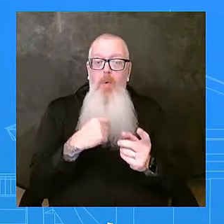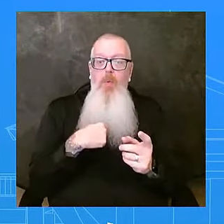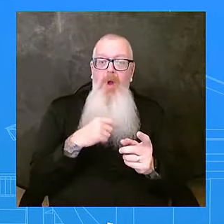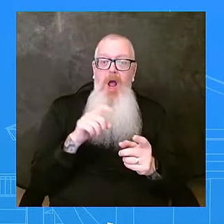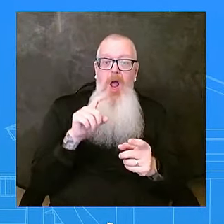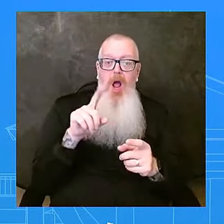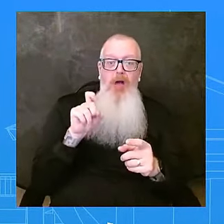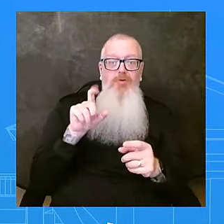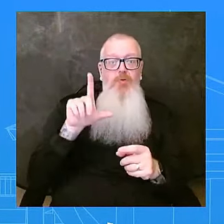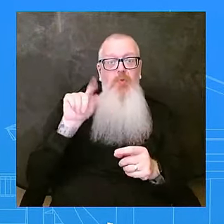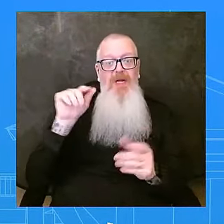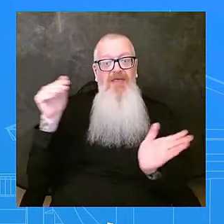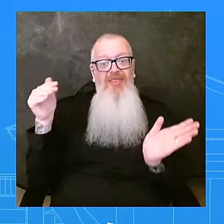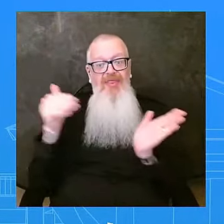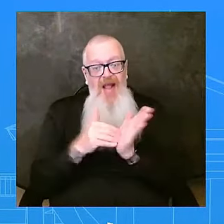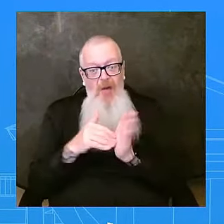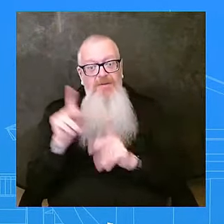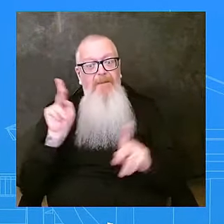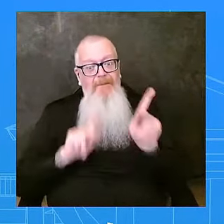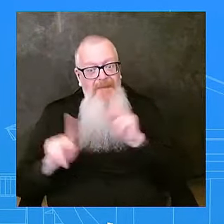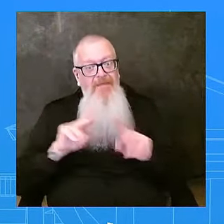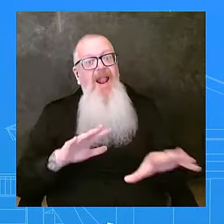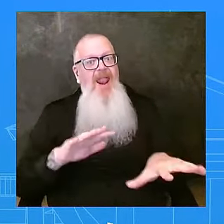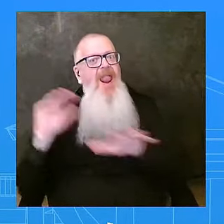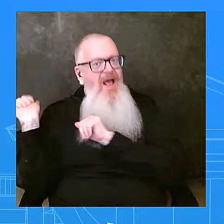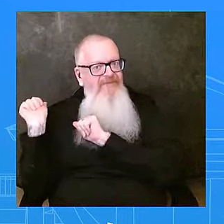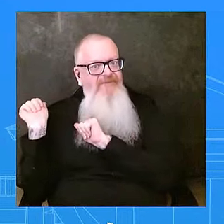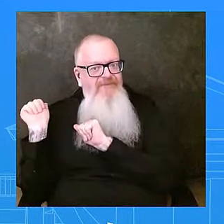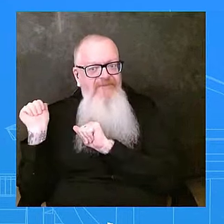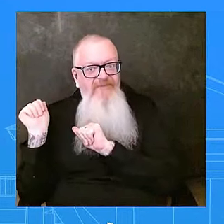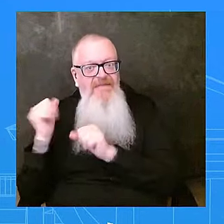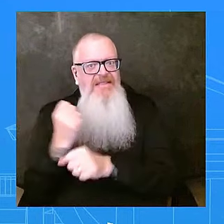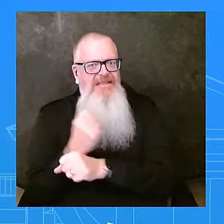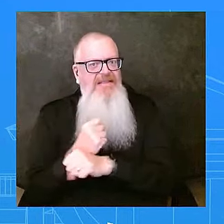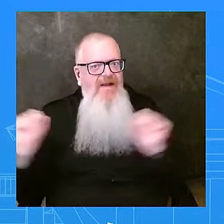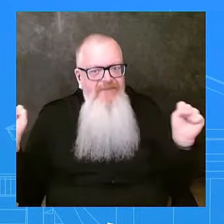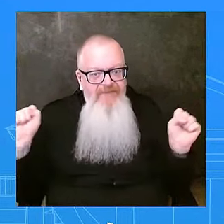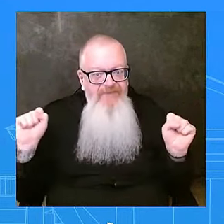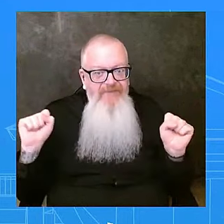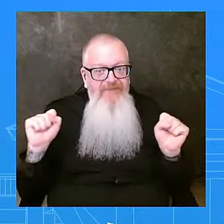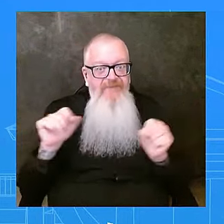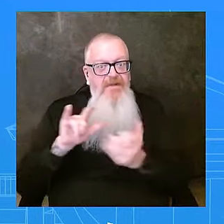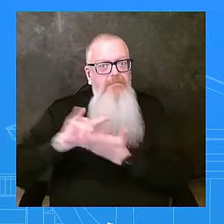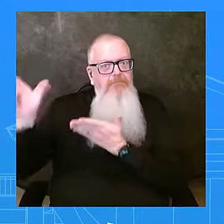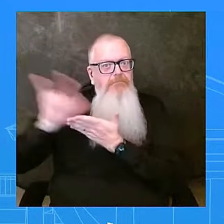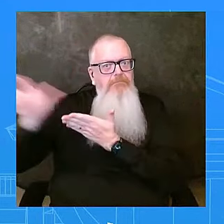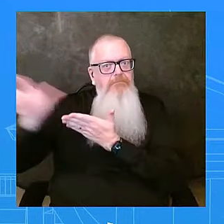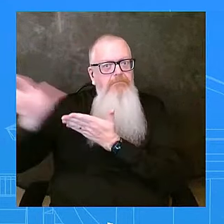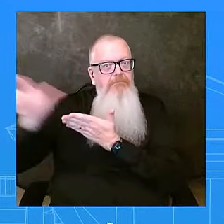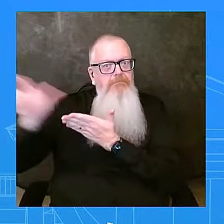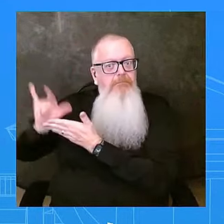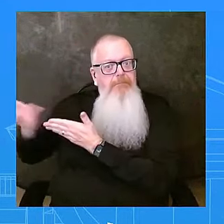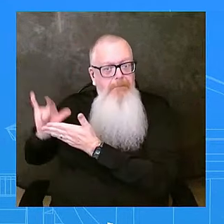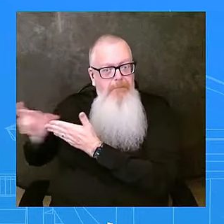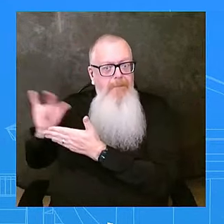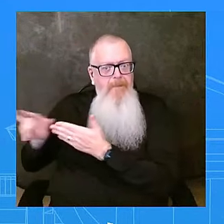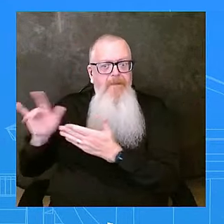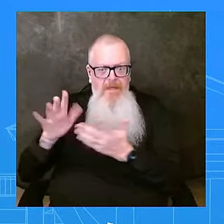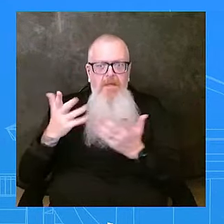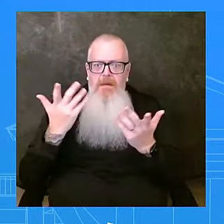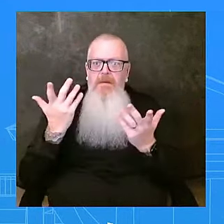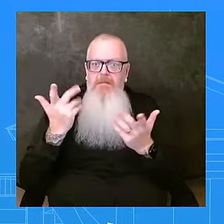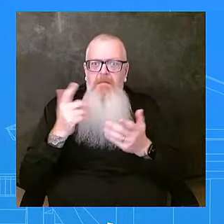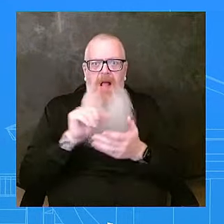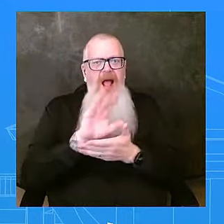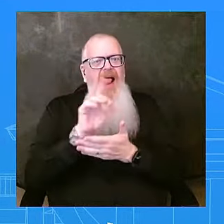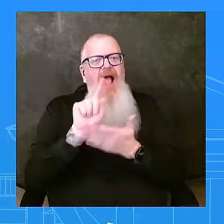120,000 folks out of there safely, with an airplane taking off about once every hour. And again, we've laid it all out in an after-action report that the